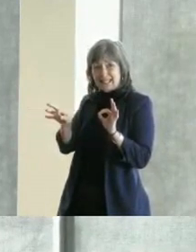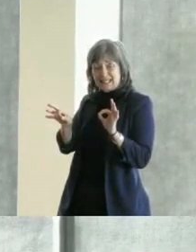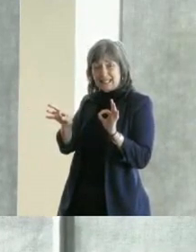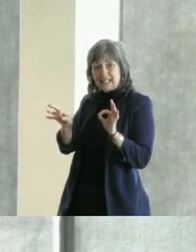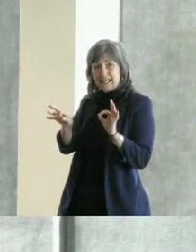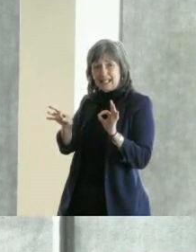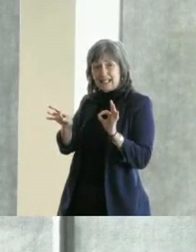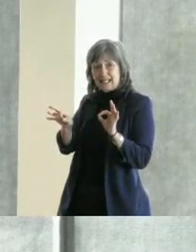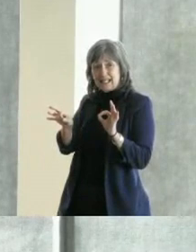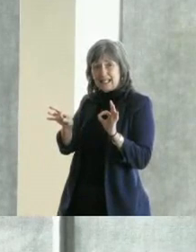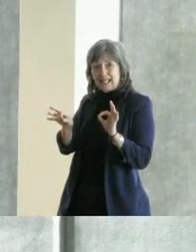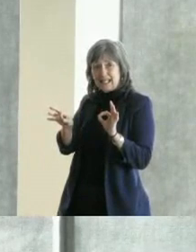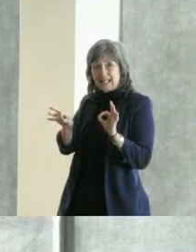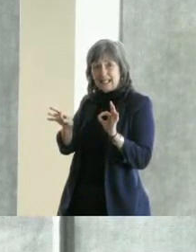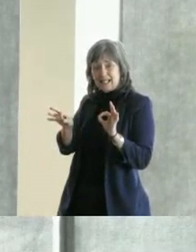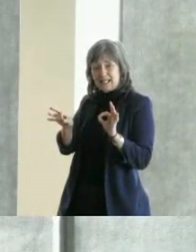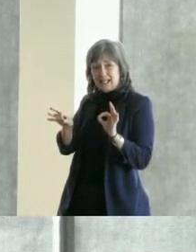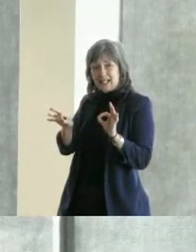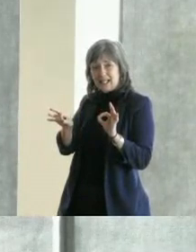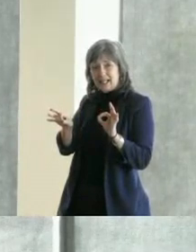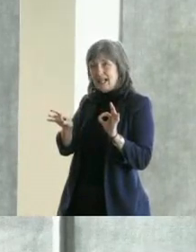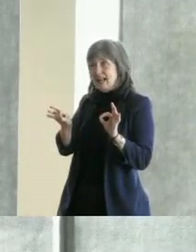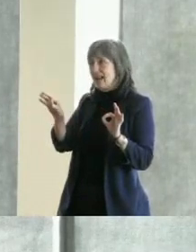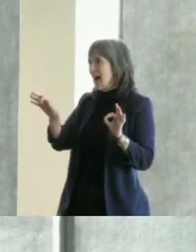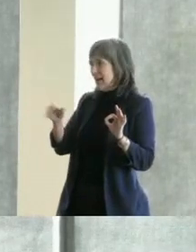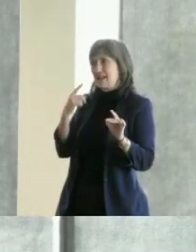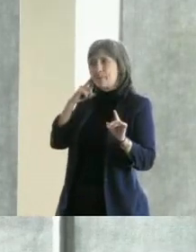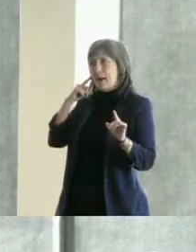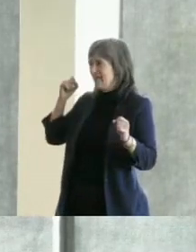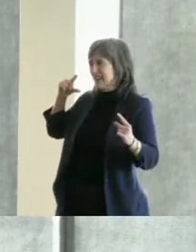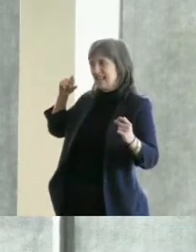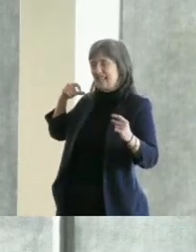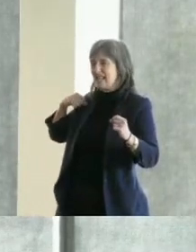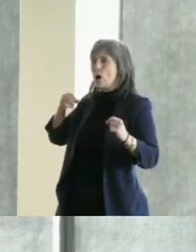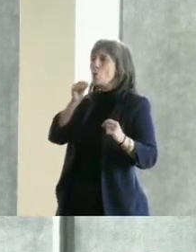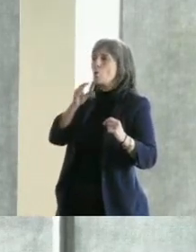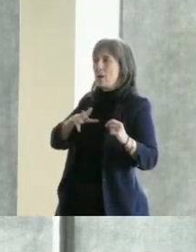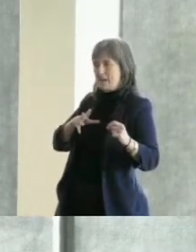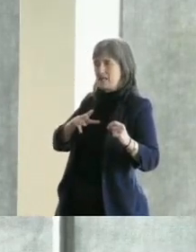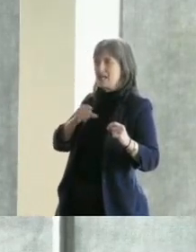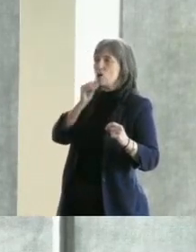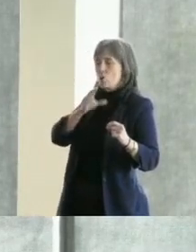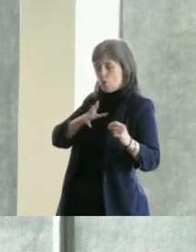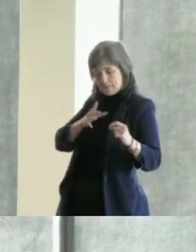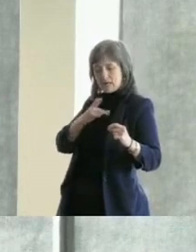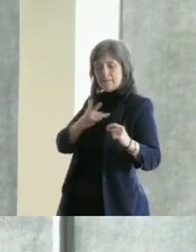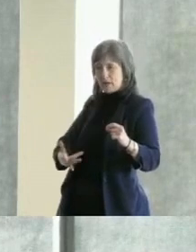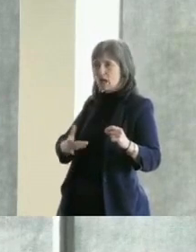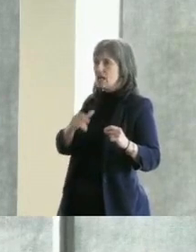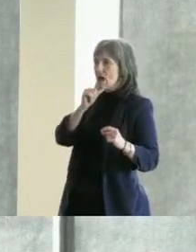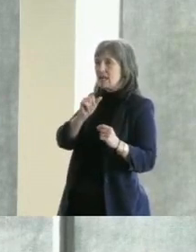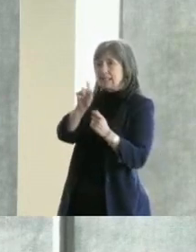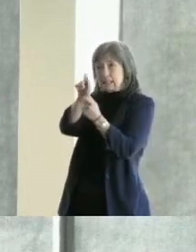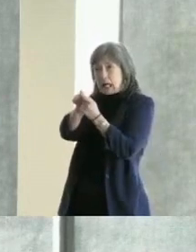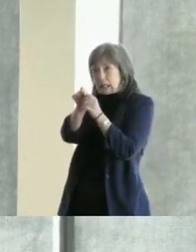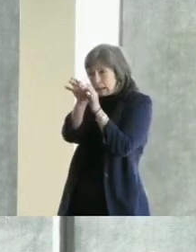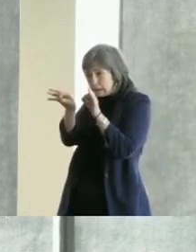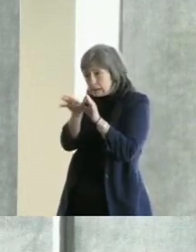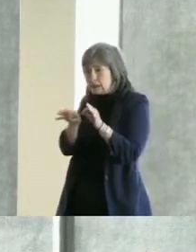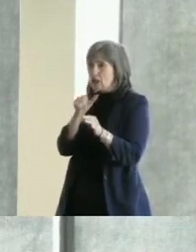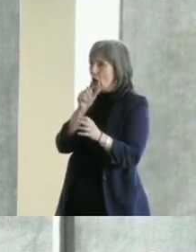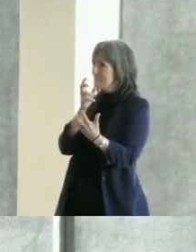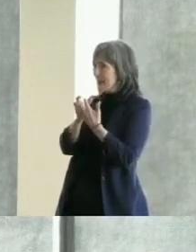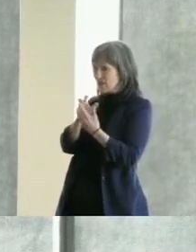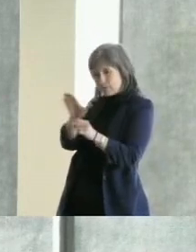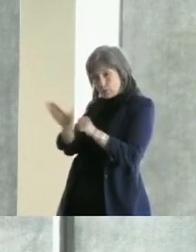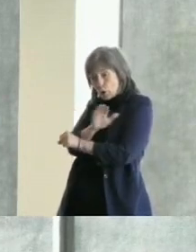statement, that's like a lot of women will do that, right? They won't apply for a job because of one thing that maybe they